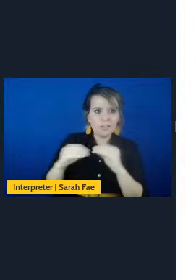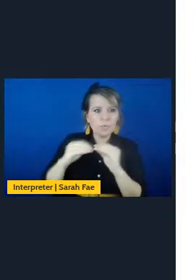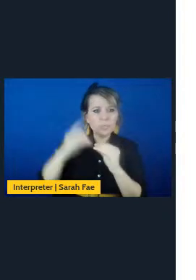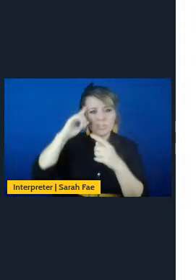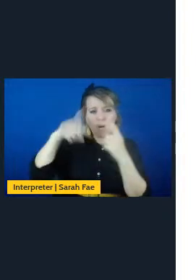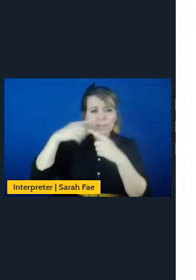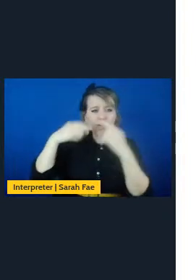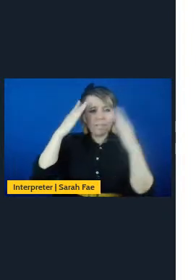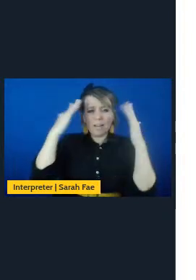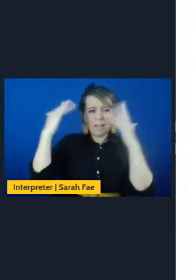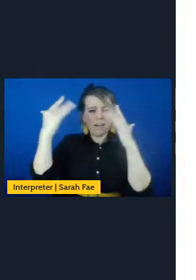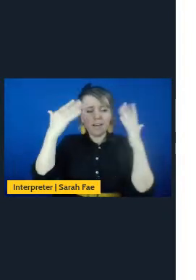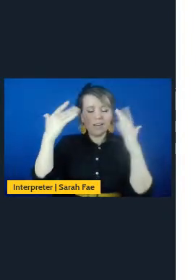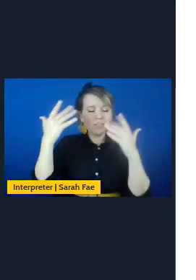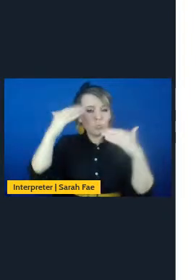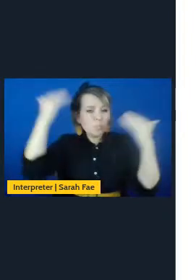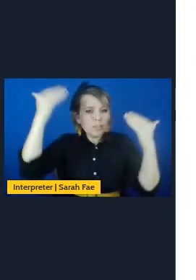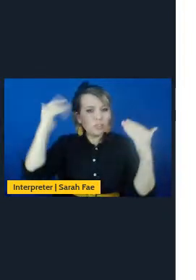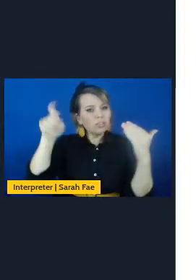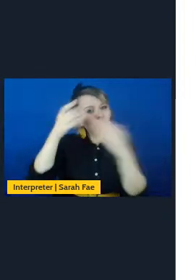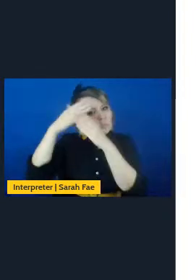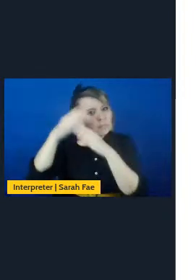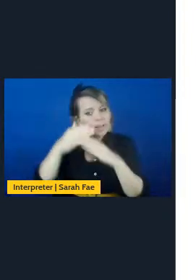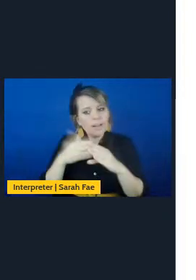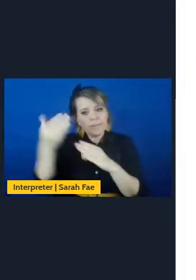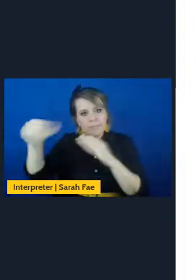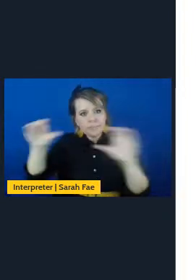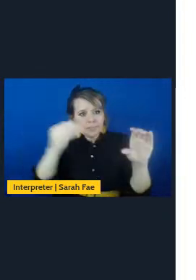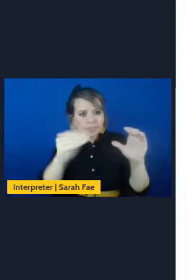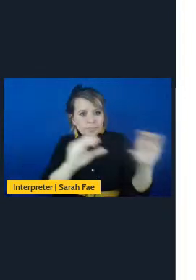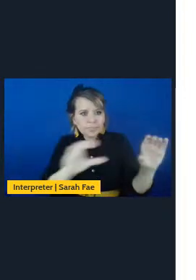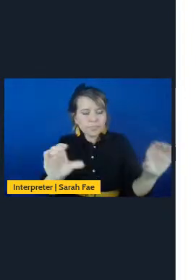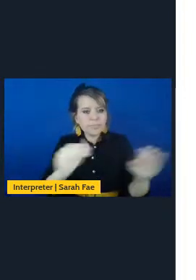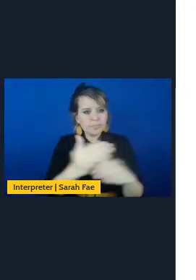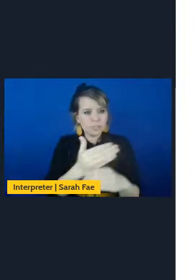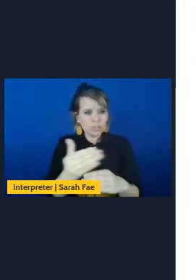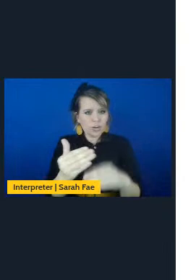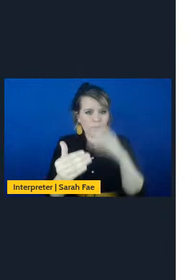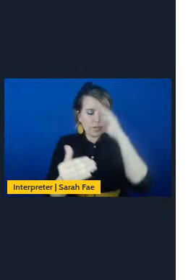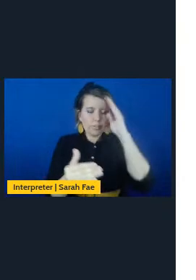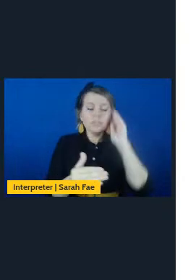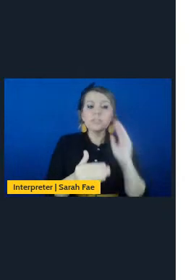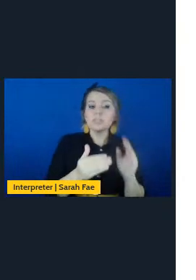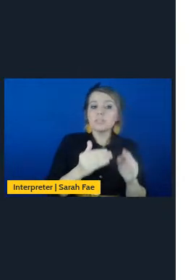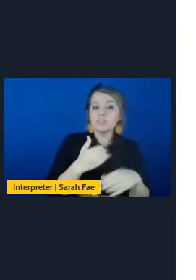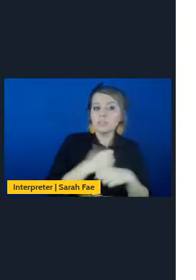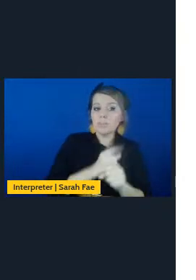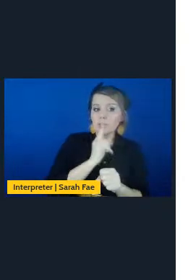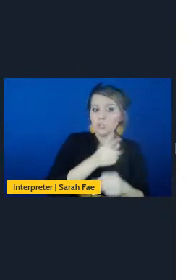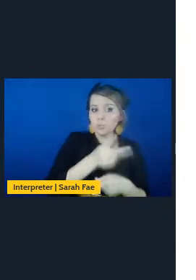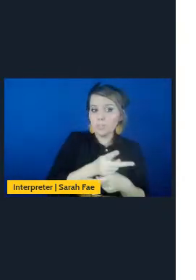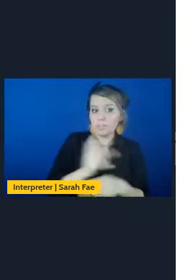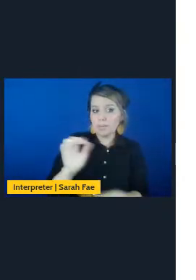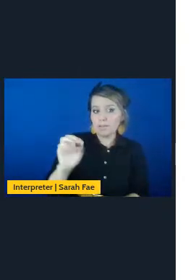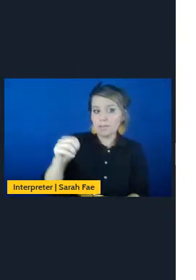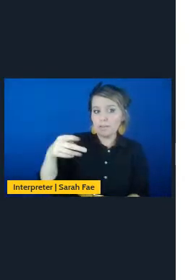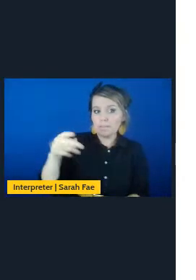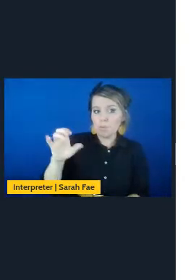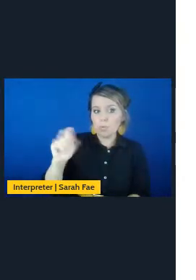it into smaller parts. And that's where maintaining also component boundaries really helps.